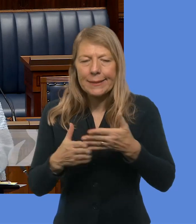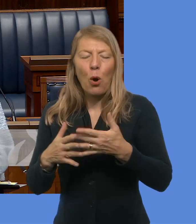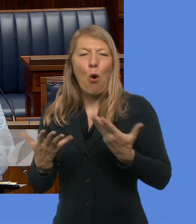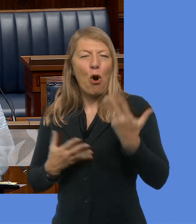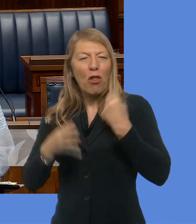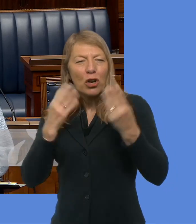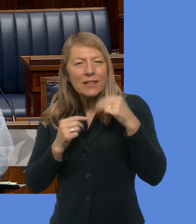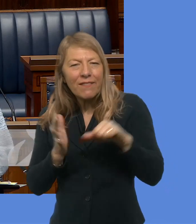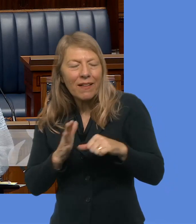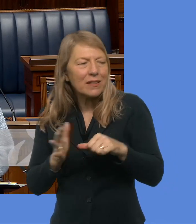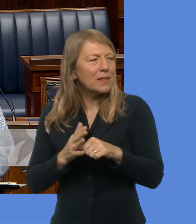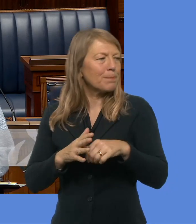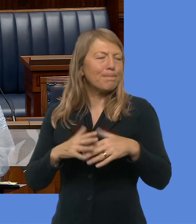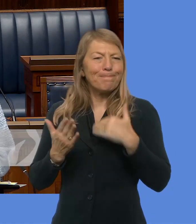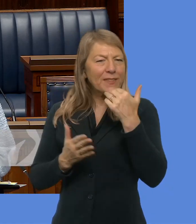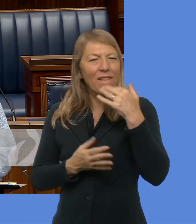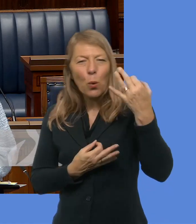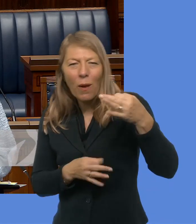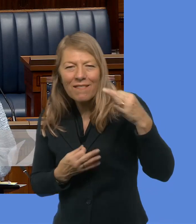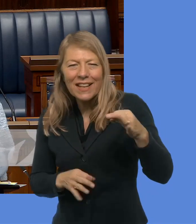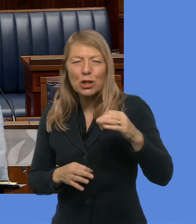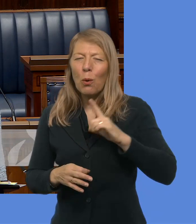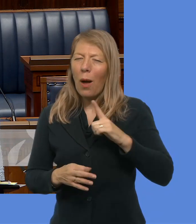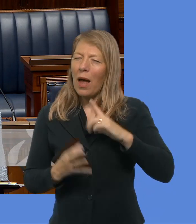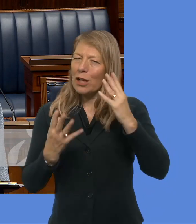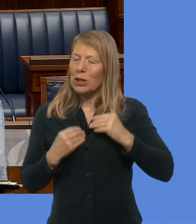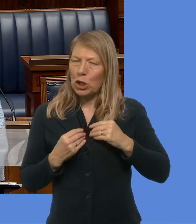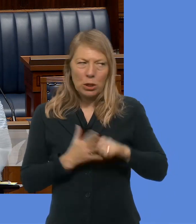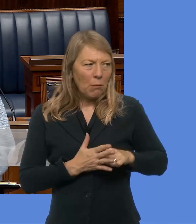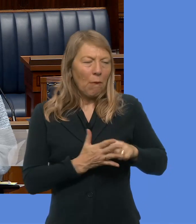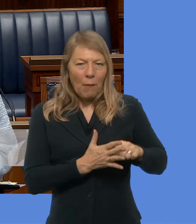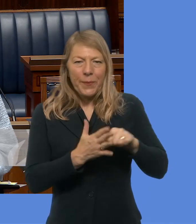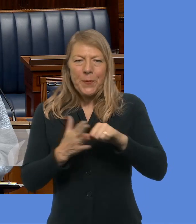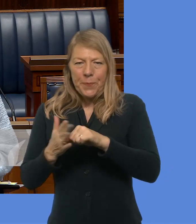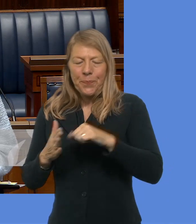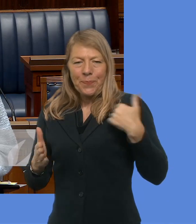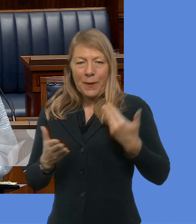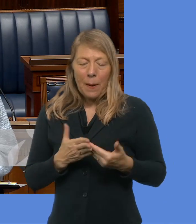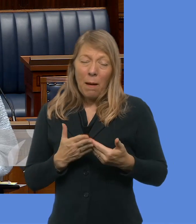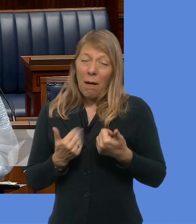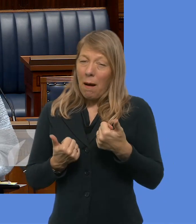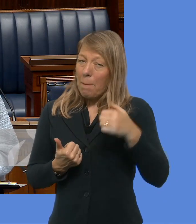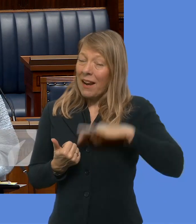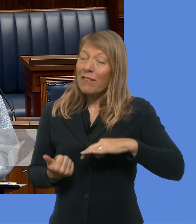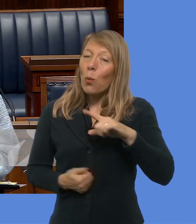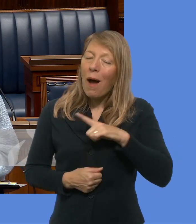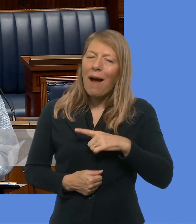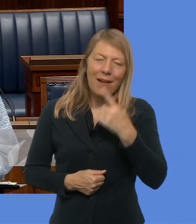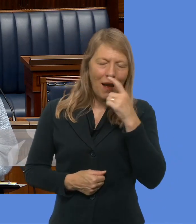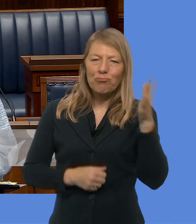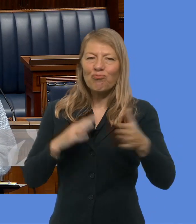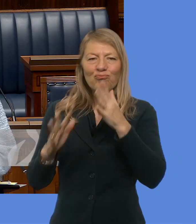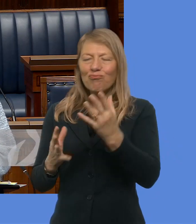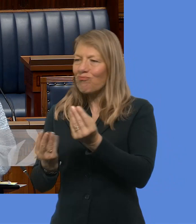qualifications who have faced barriers within their education journey, can benefit from the employment and training opportunities provided